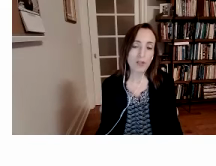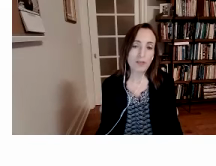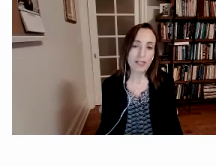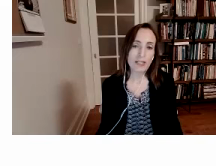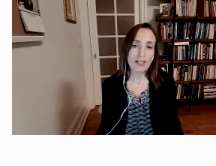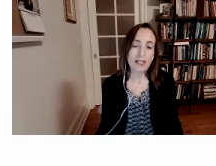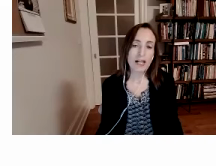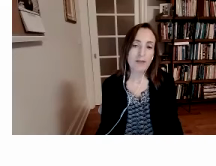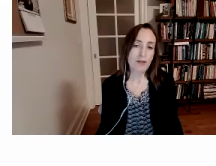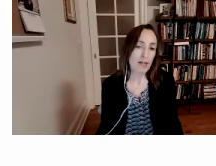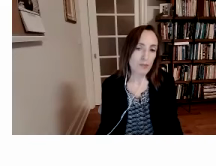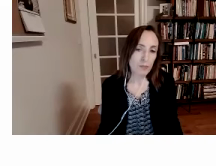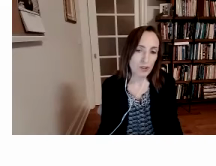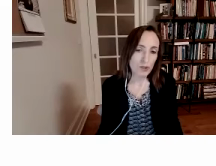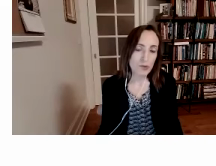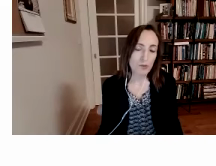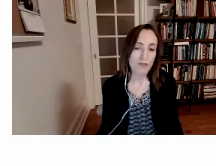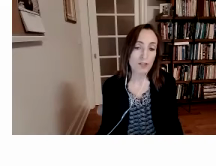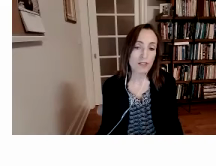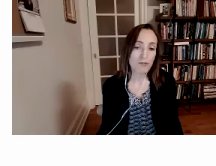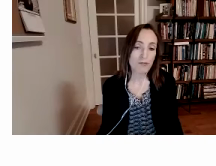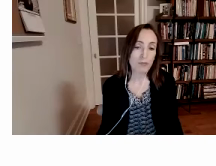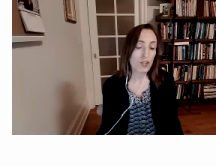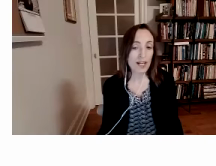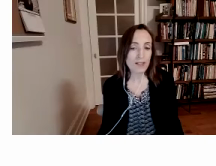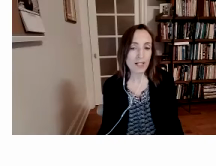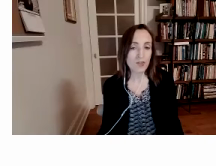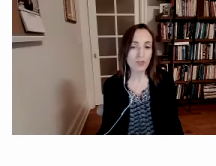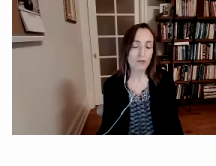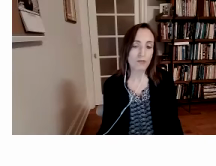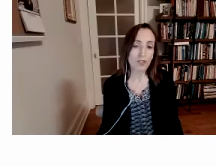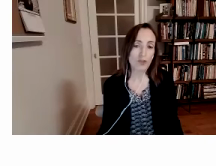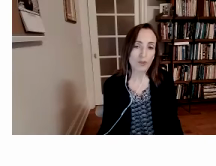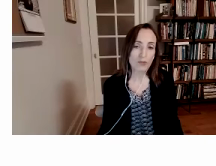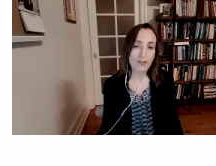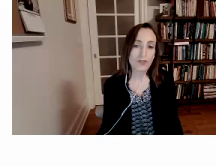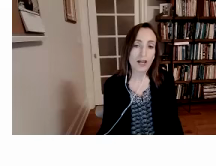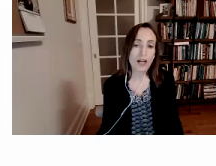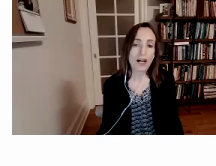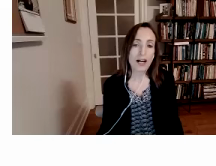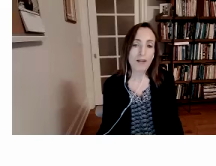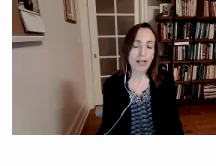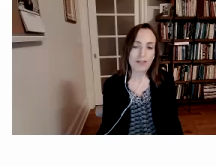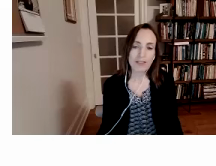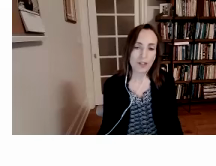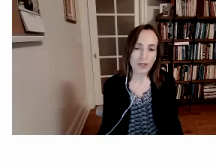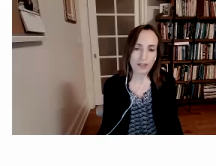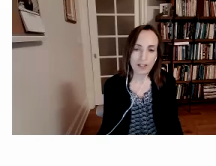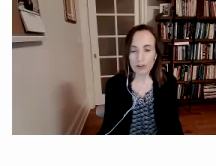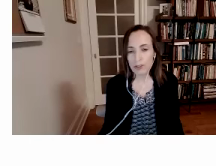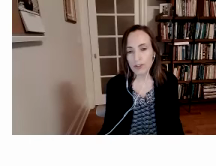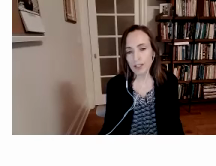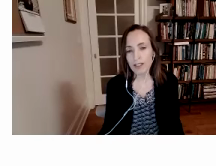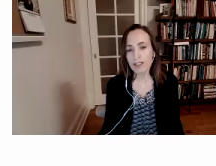word marmalade might be produced with very different pitch accents, with different pitch movements, as